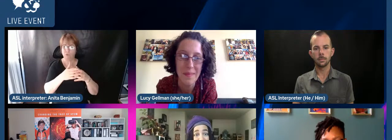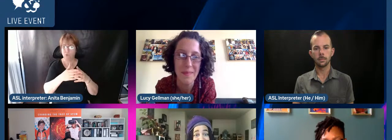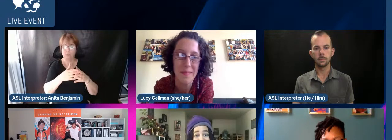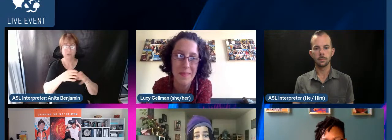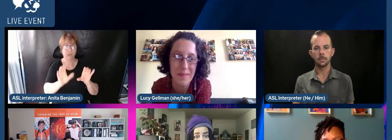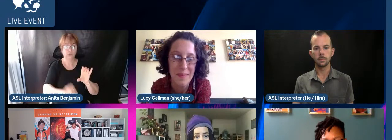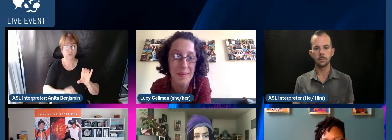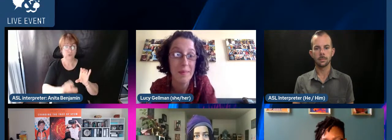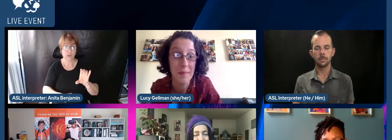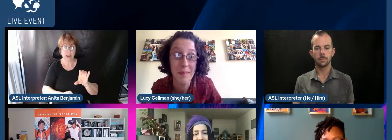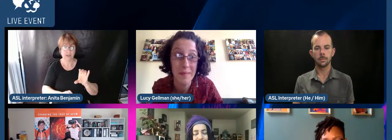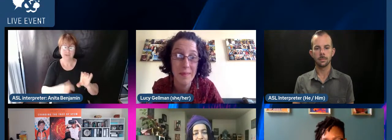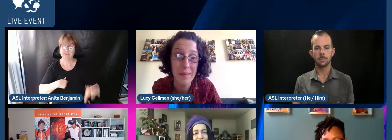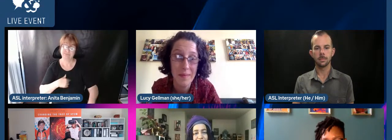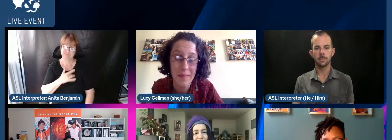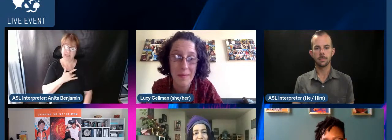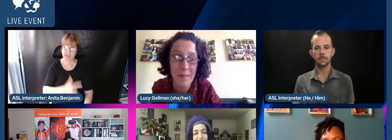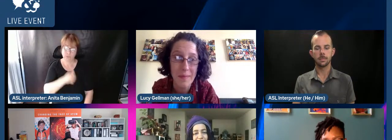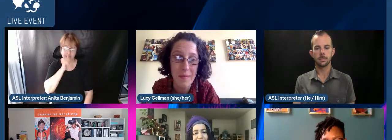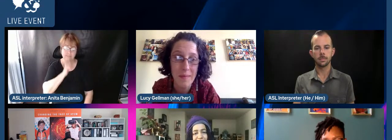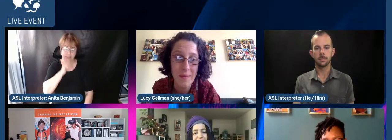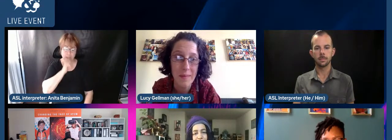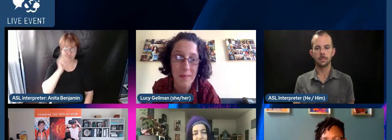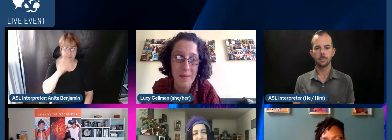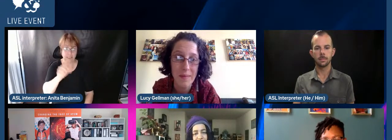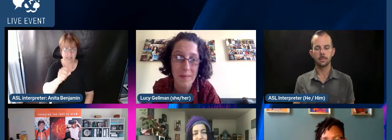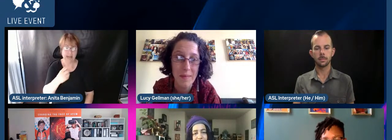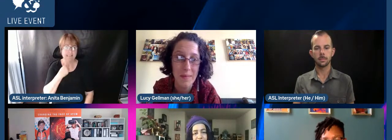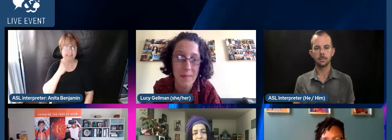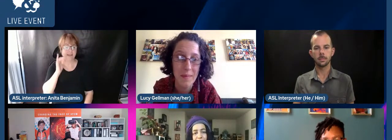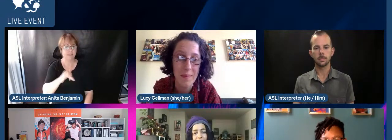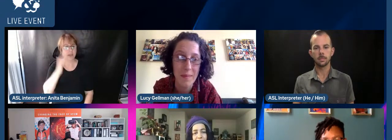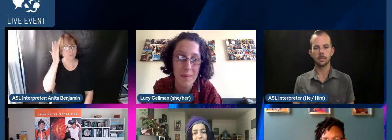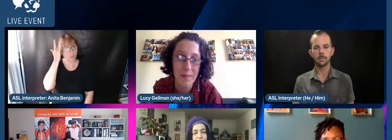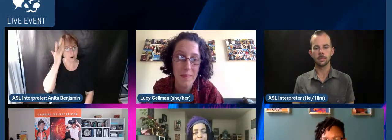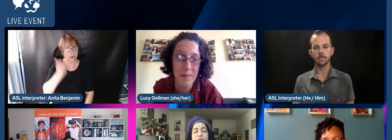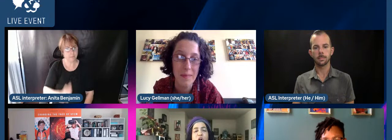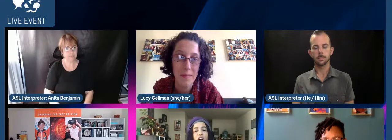I'm impatient. And I think I said that because